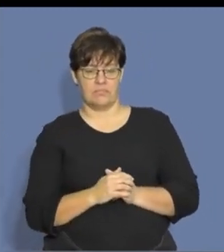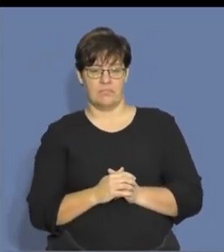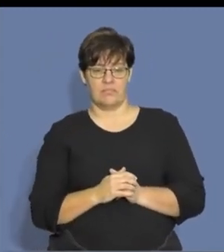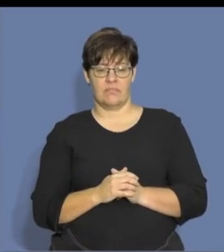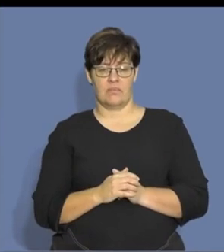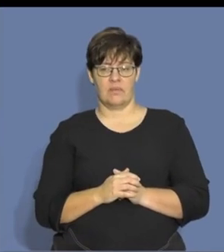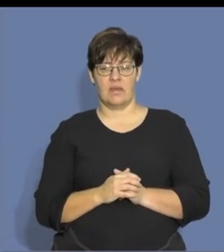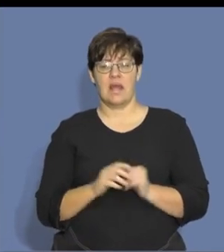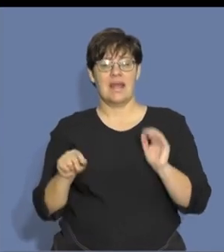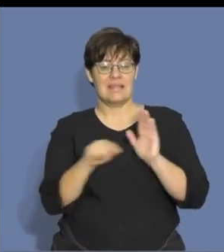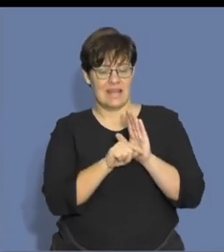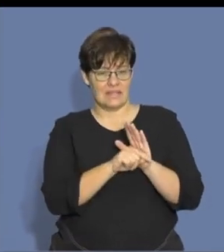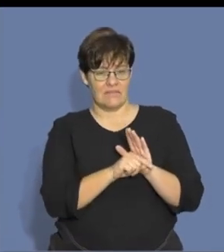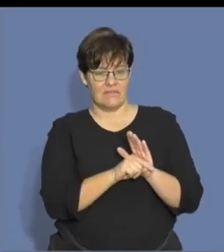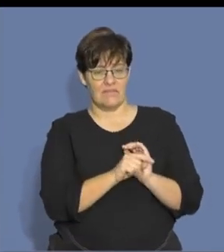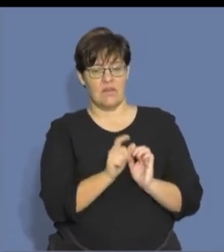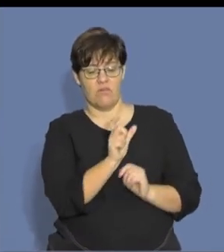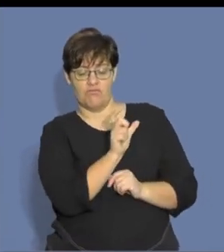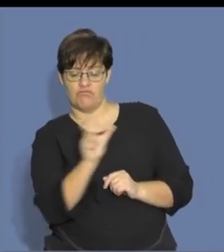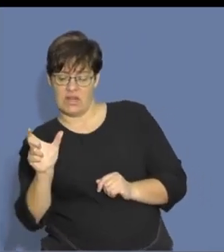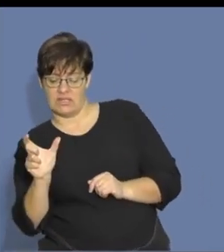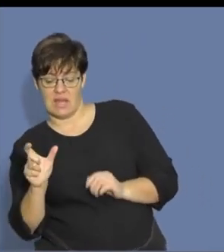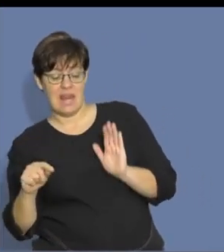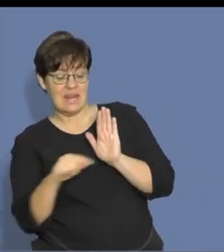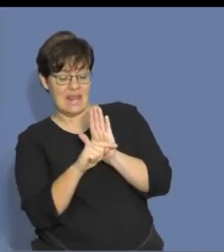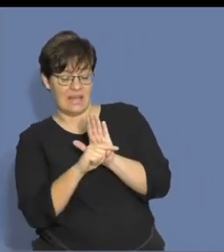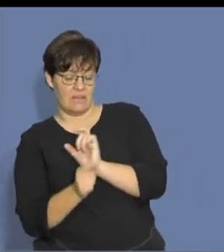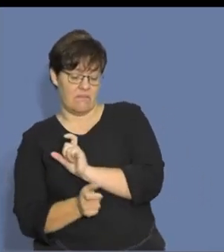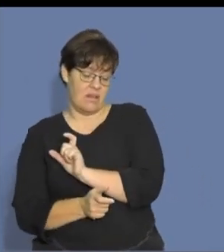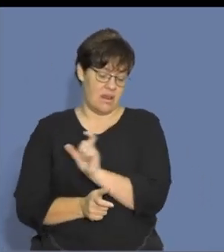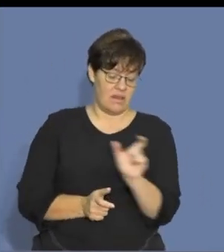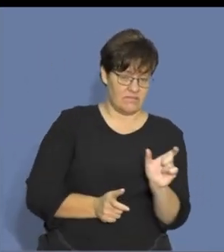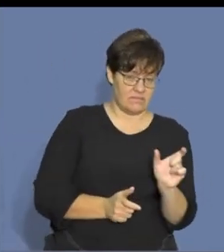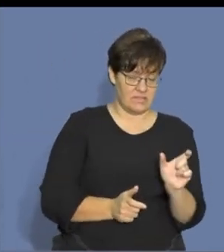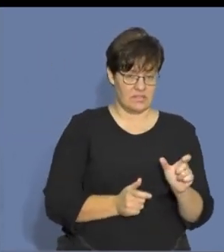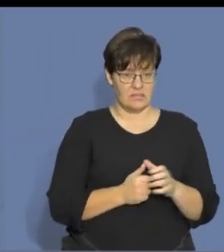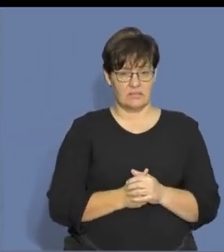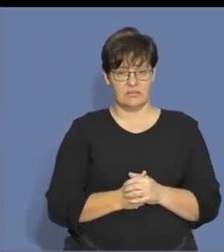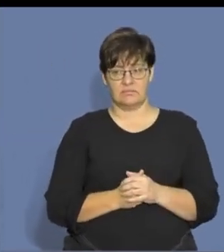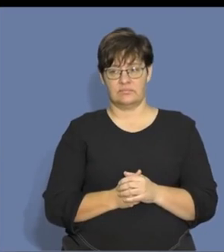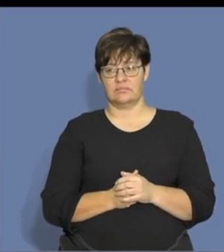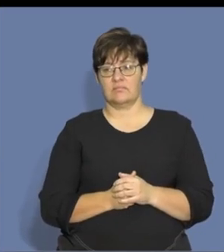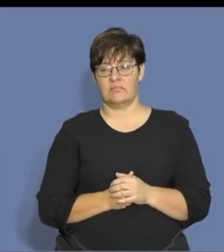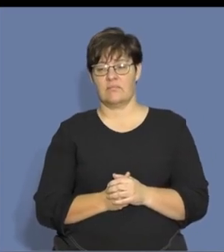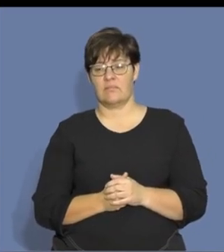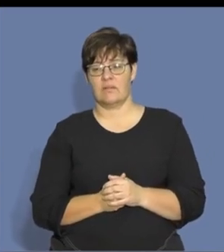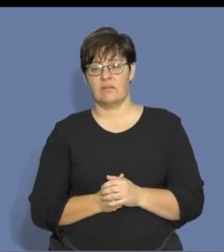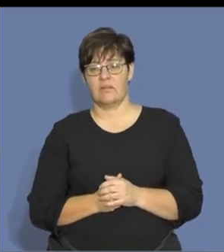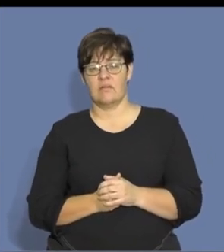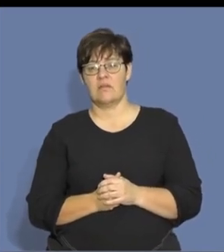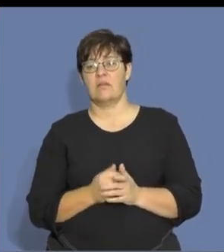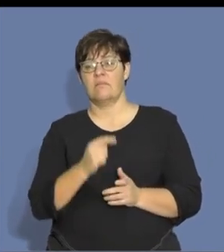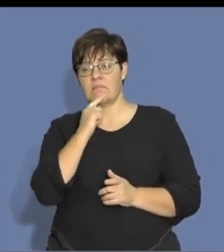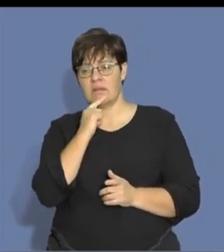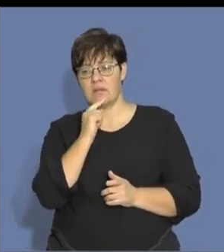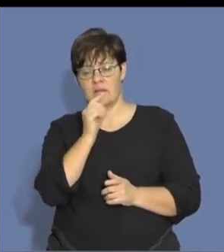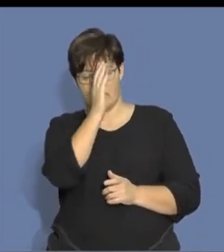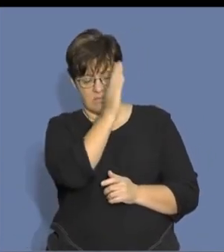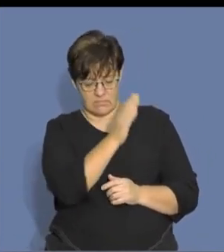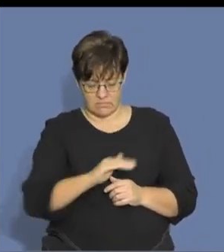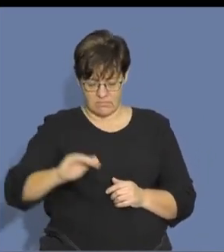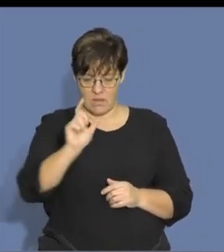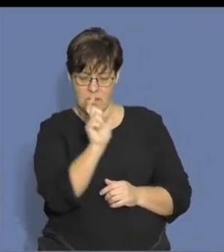it shifted to the right. If it was positive, it shifted to the left. And what this has done is it's shifted my parabola to